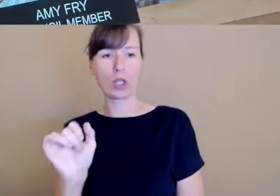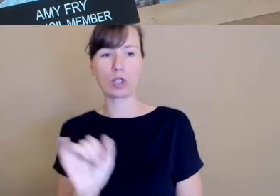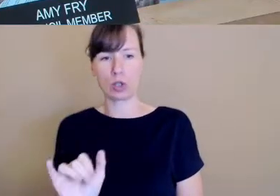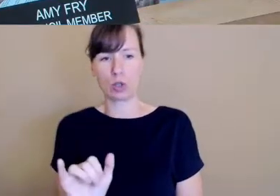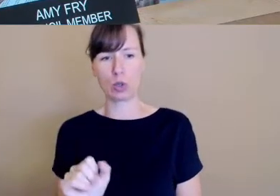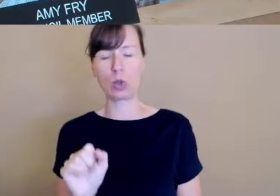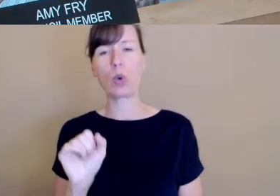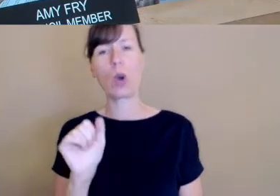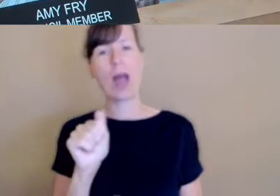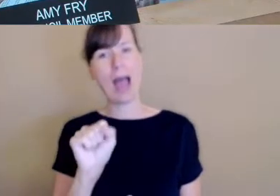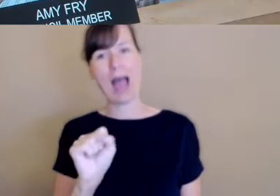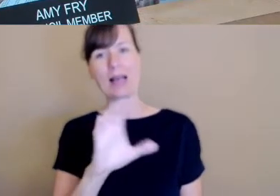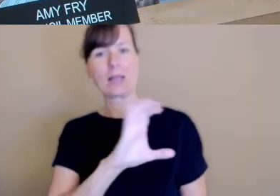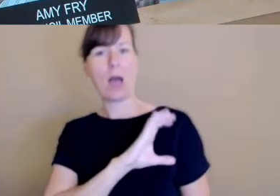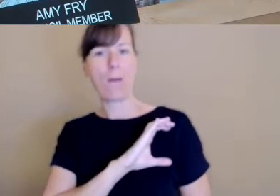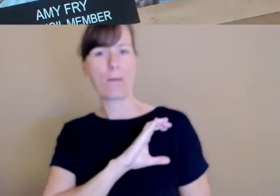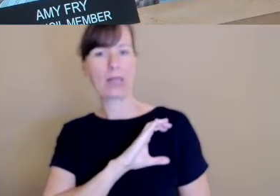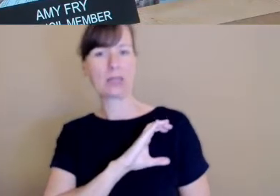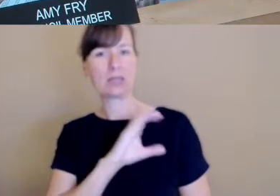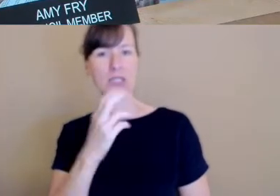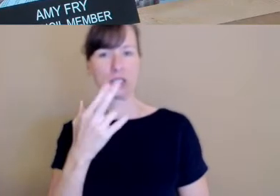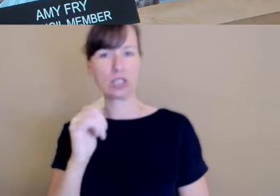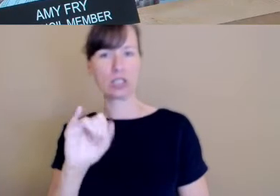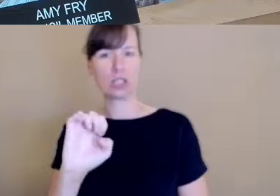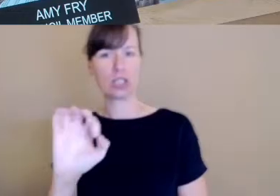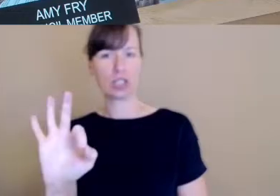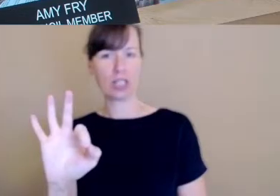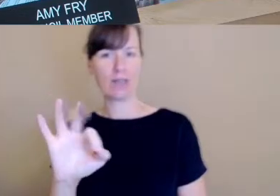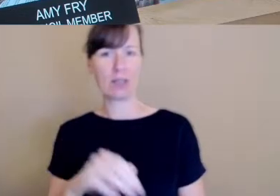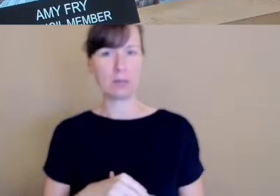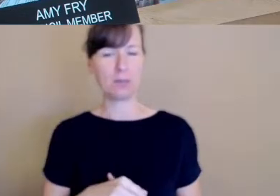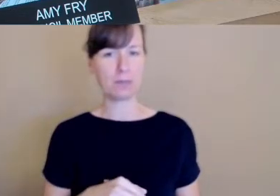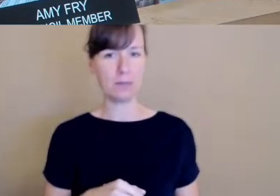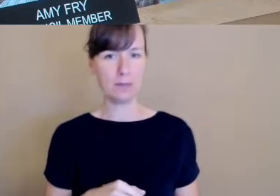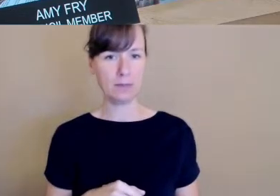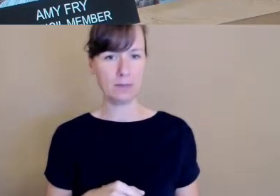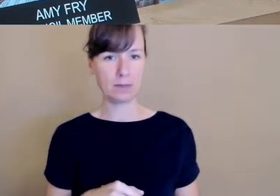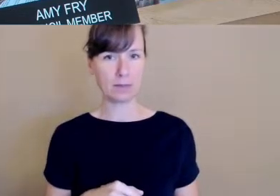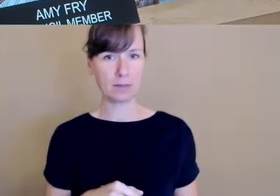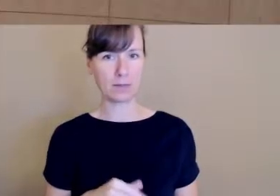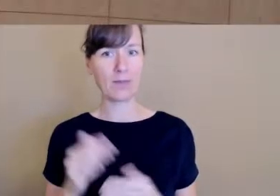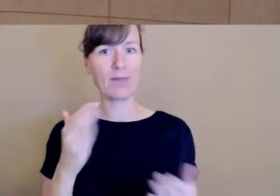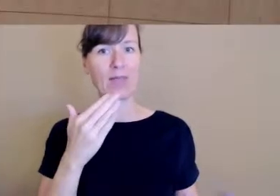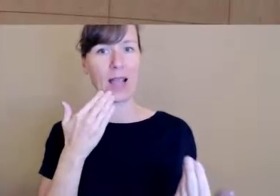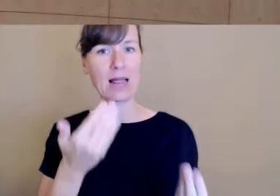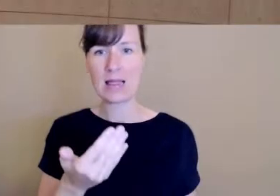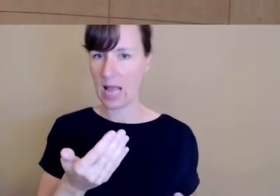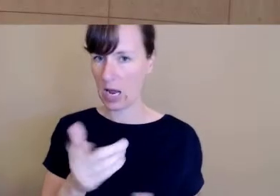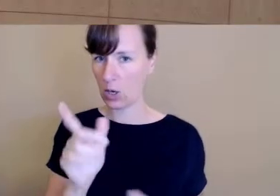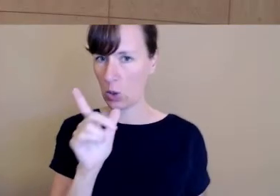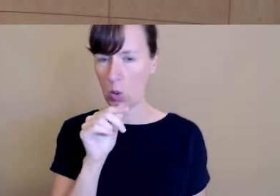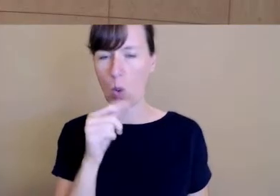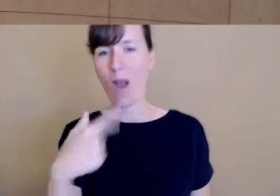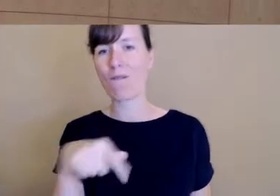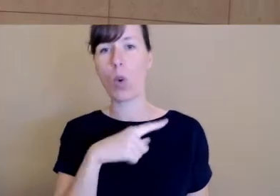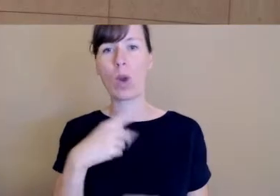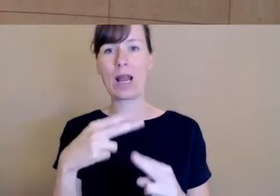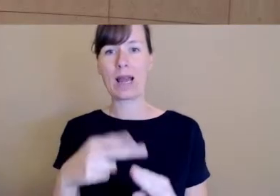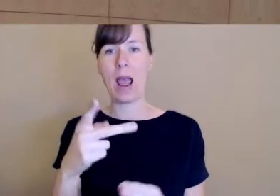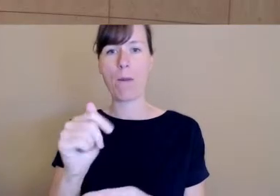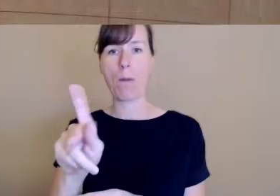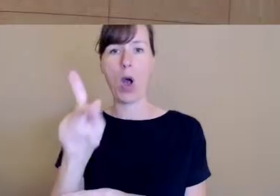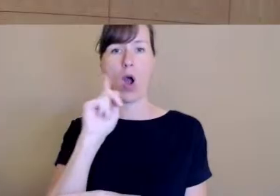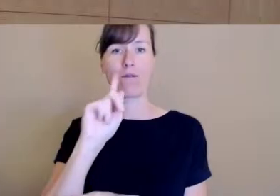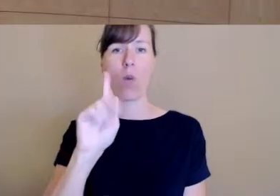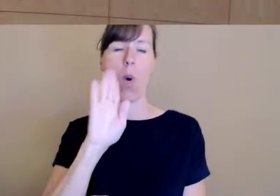Thank you for that. Whoever we name the park for, we will also have a public process for making the plaque